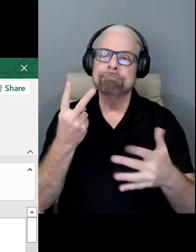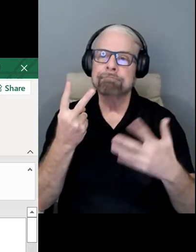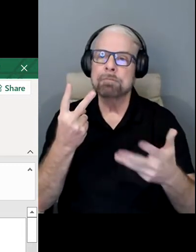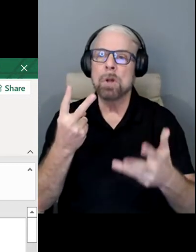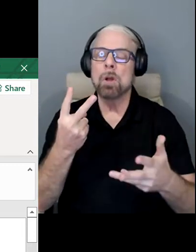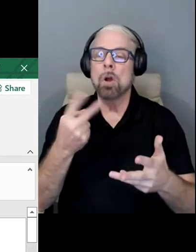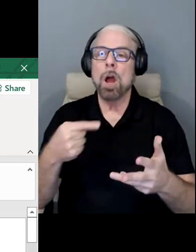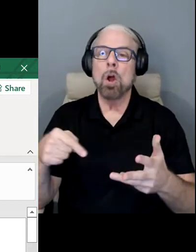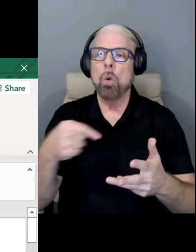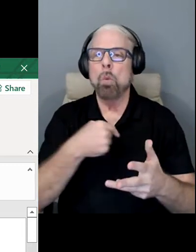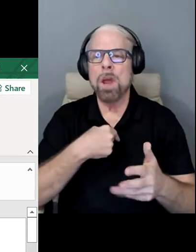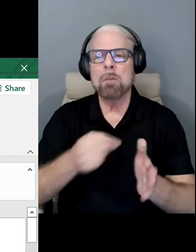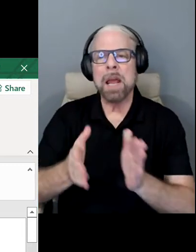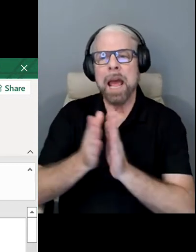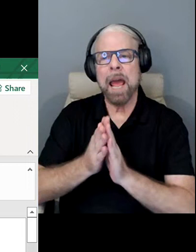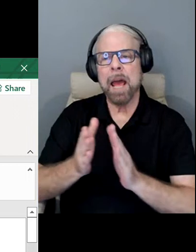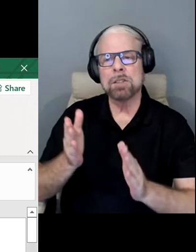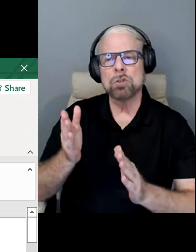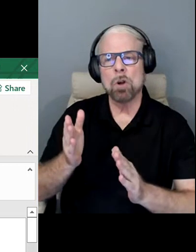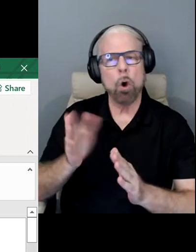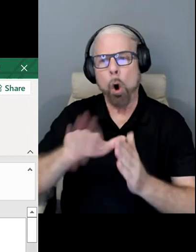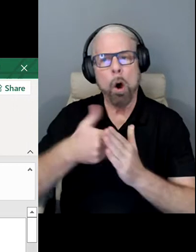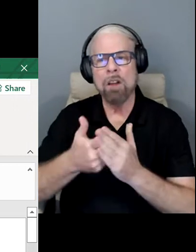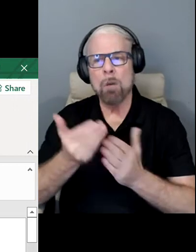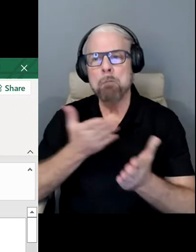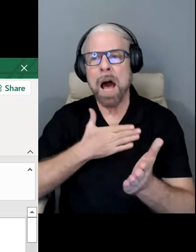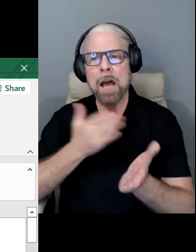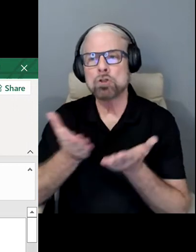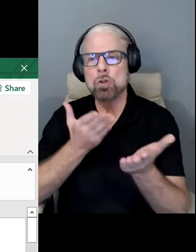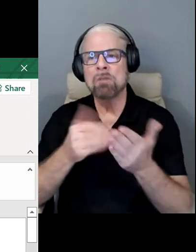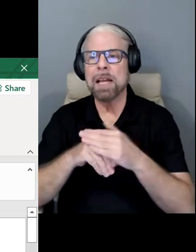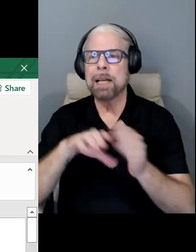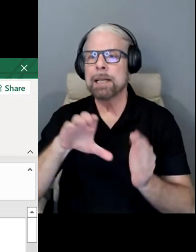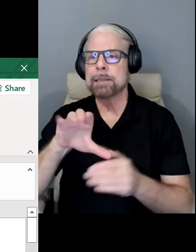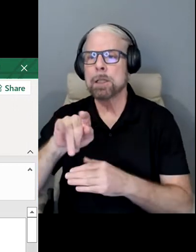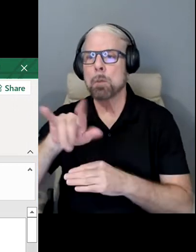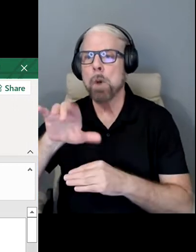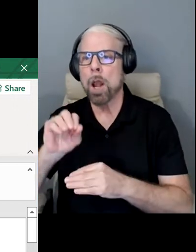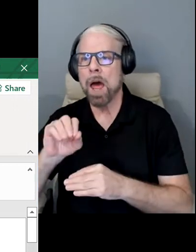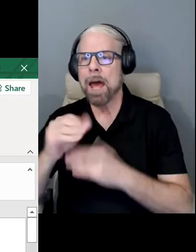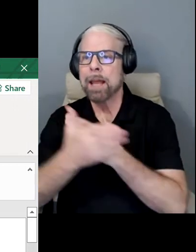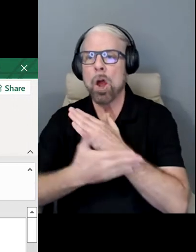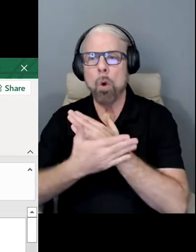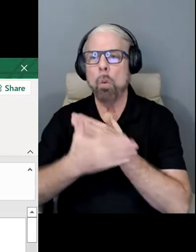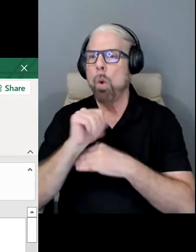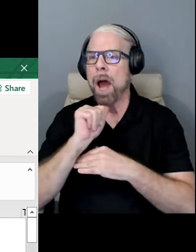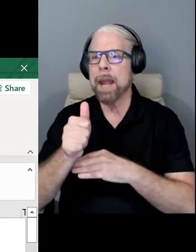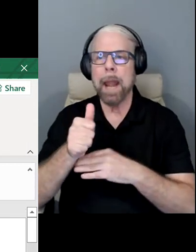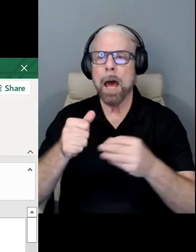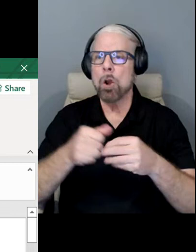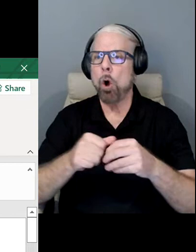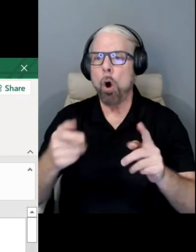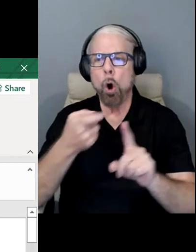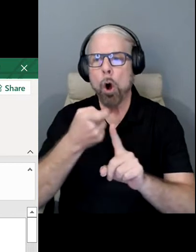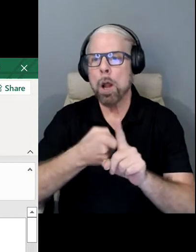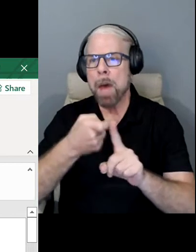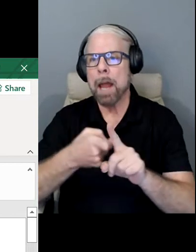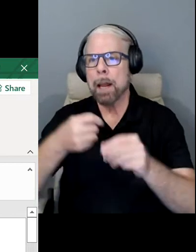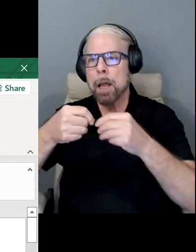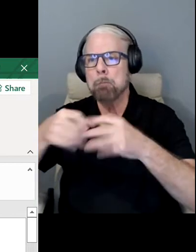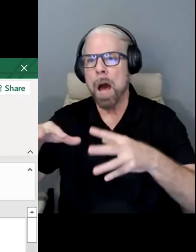We've been asked why, if all of my services are in Cibola County, why can't it populate? Because there are so